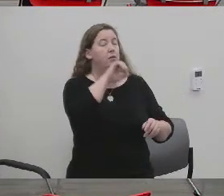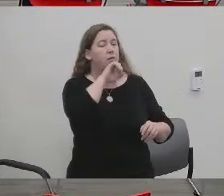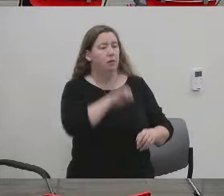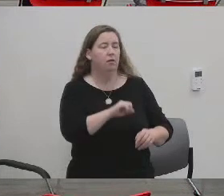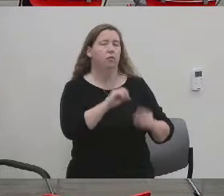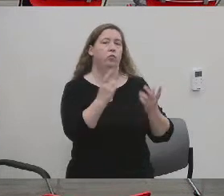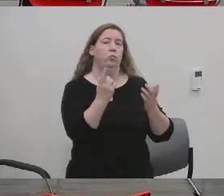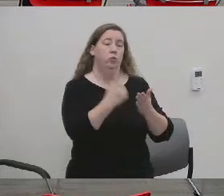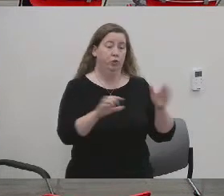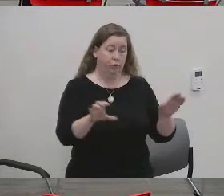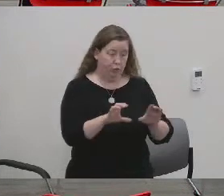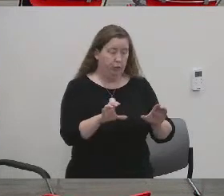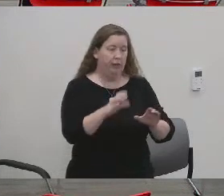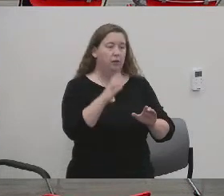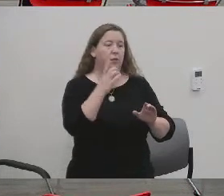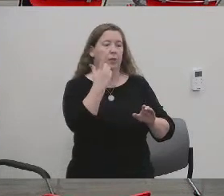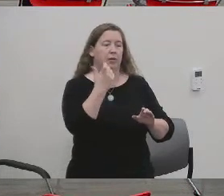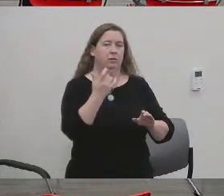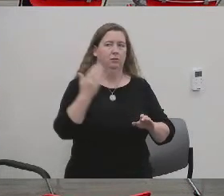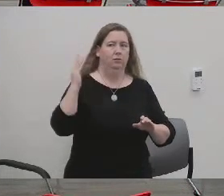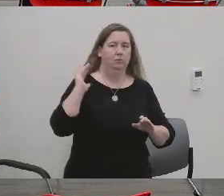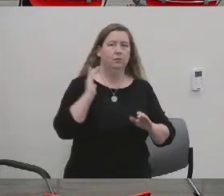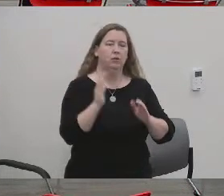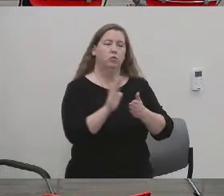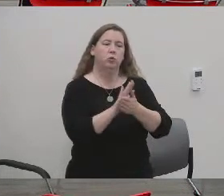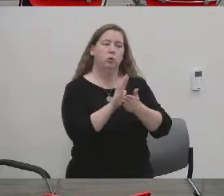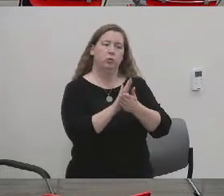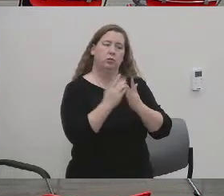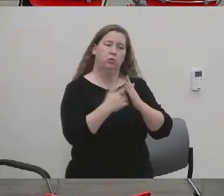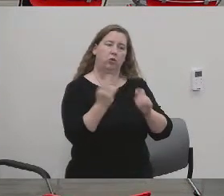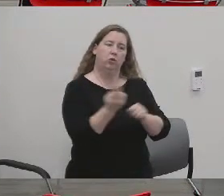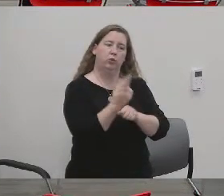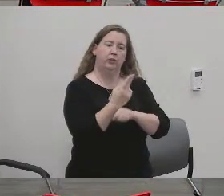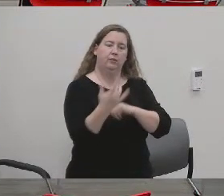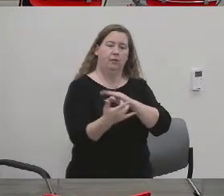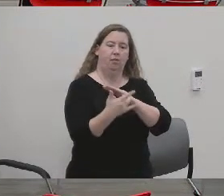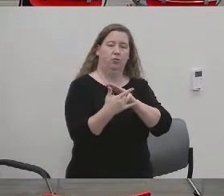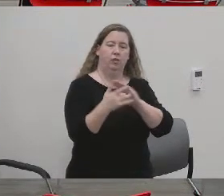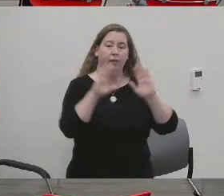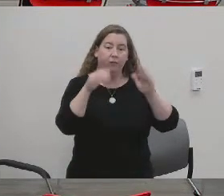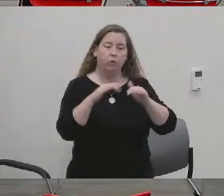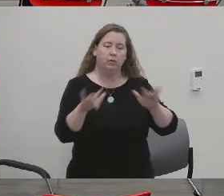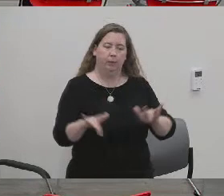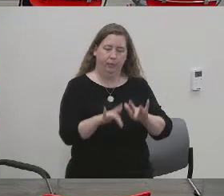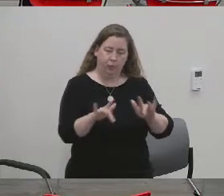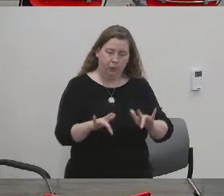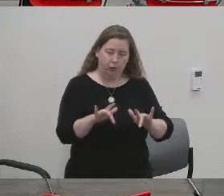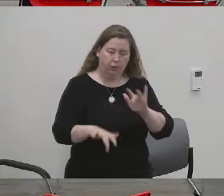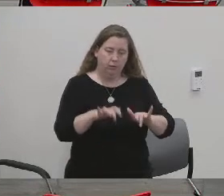in schools, I think sometimes the focus did become on the computer, on the physical,